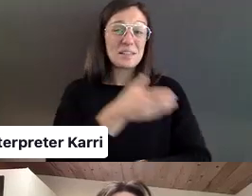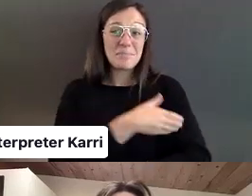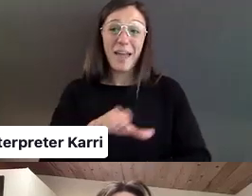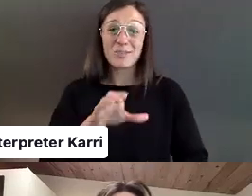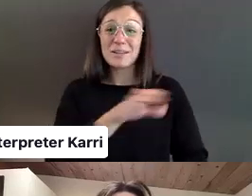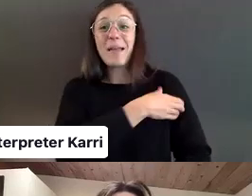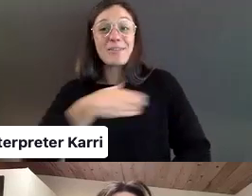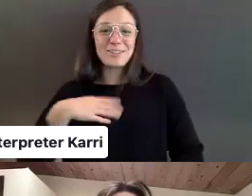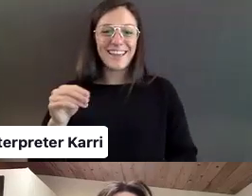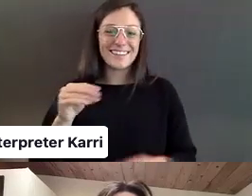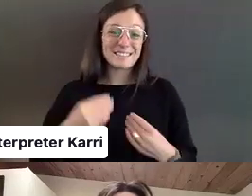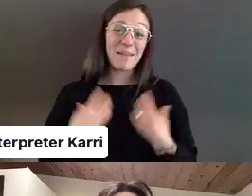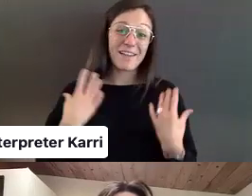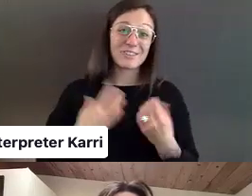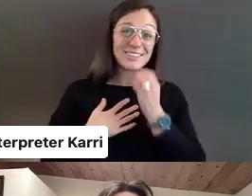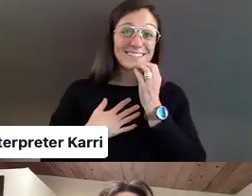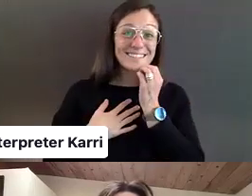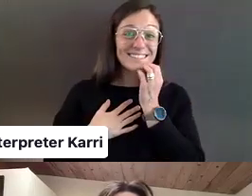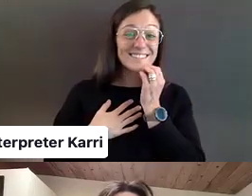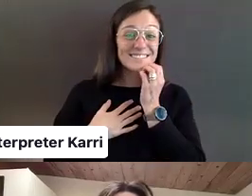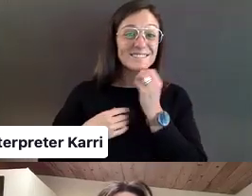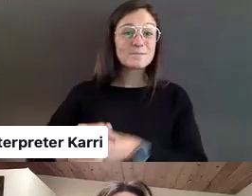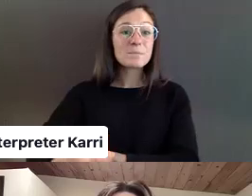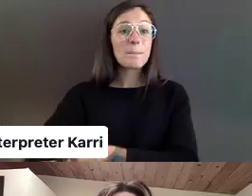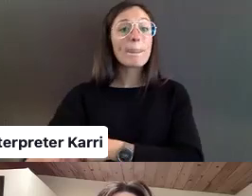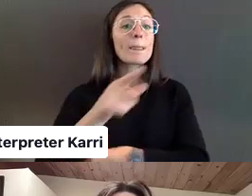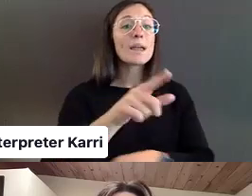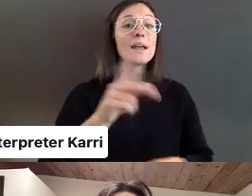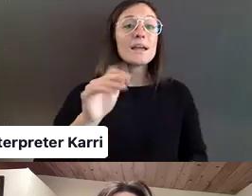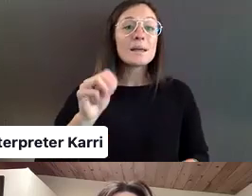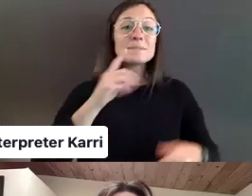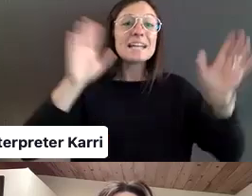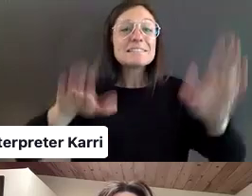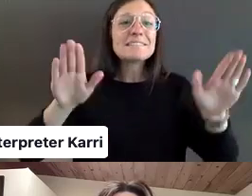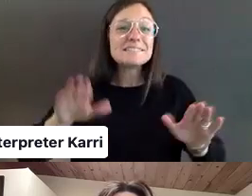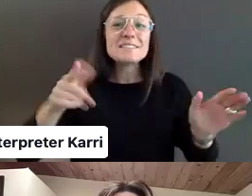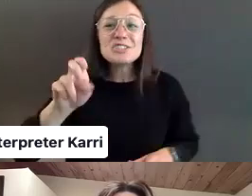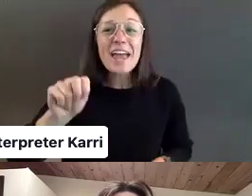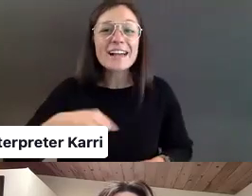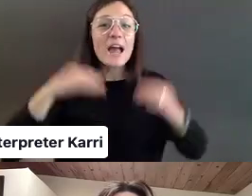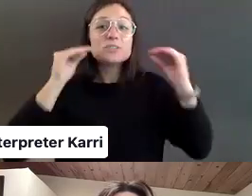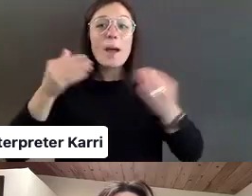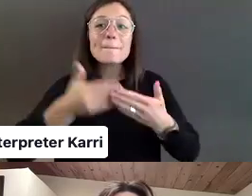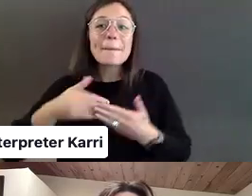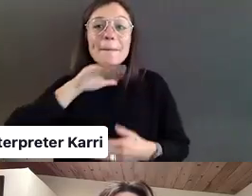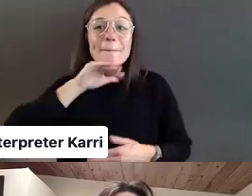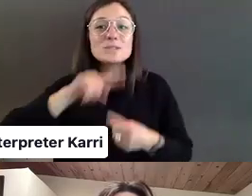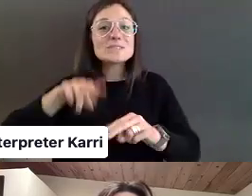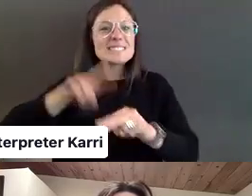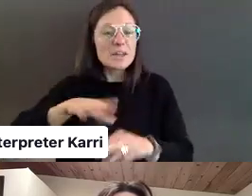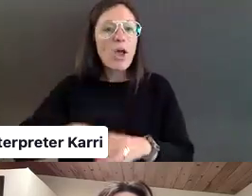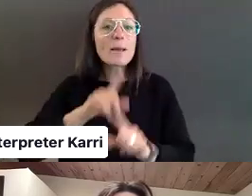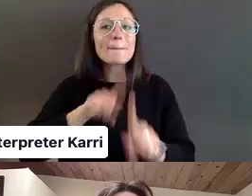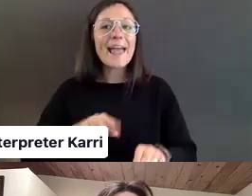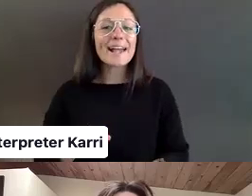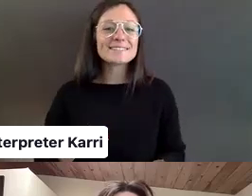inspiring and special. It's very special. Jen, I taught baby pigs to sit on command. God,